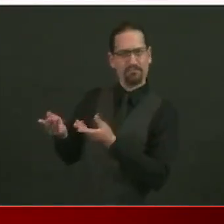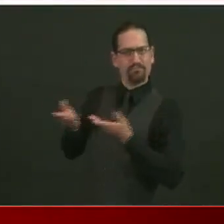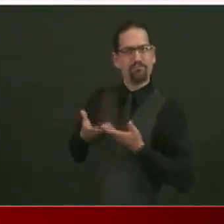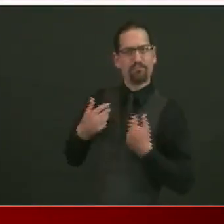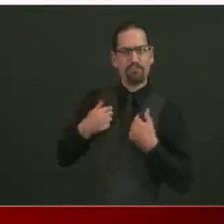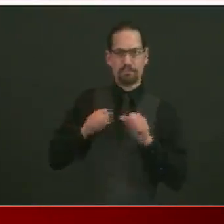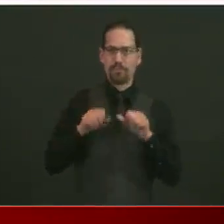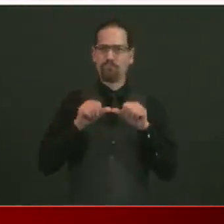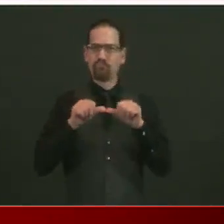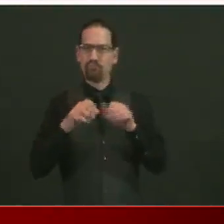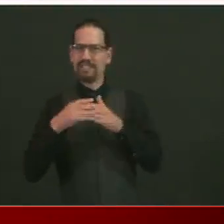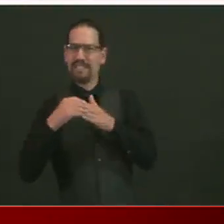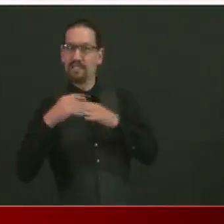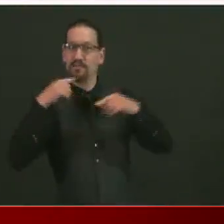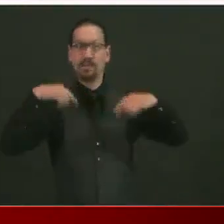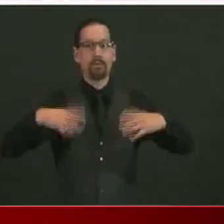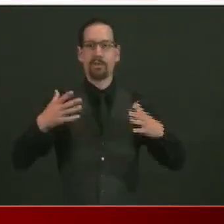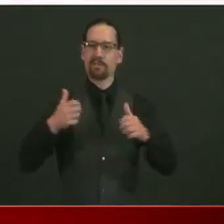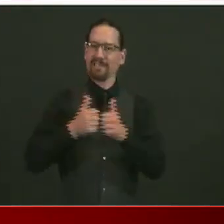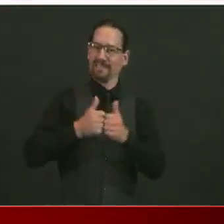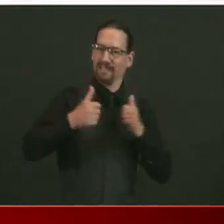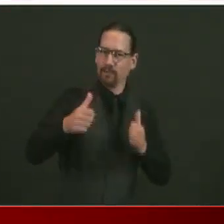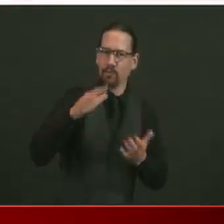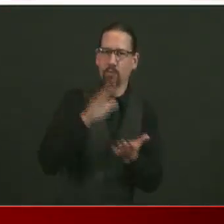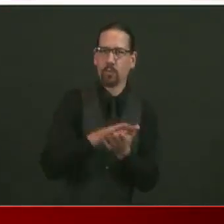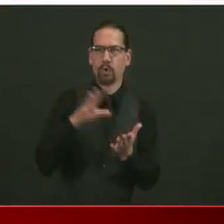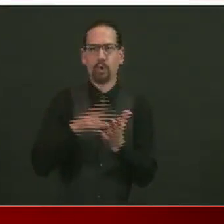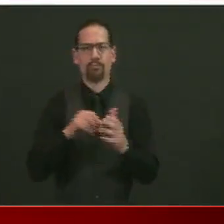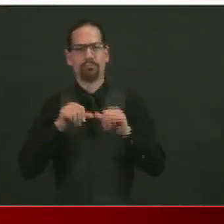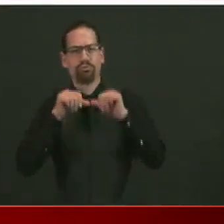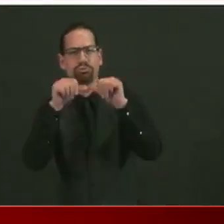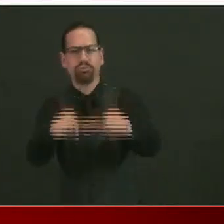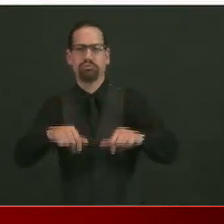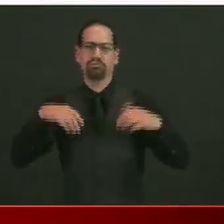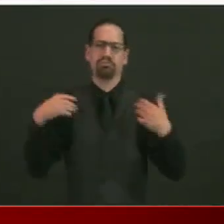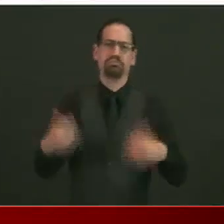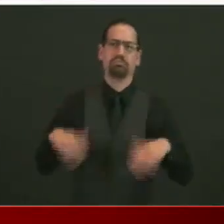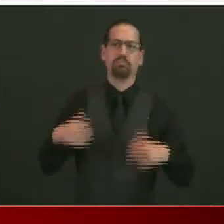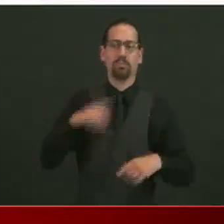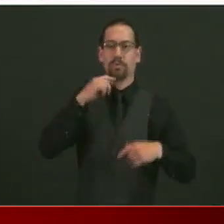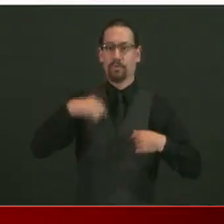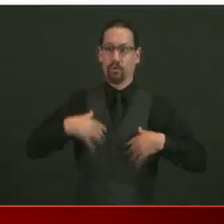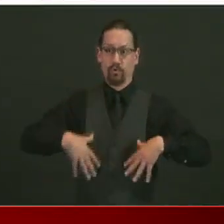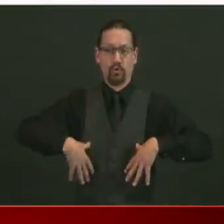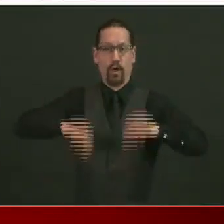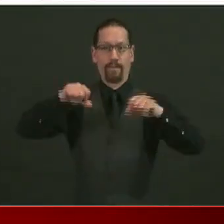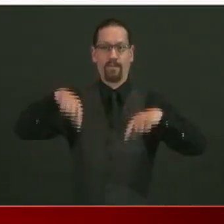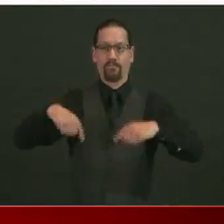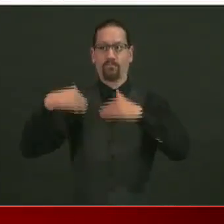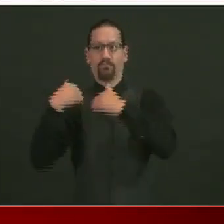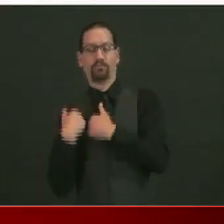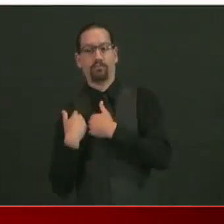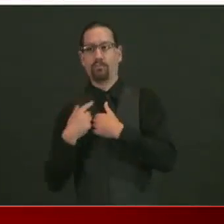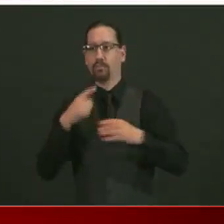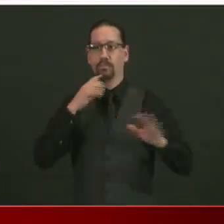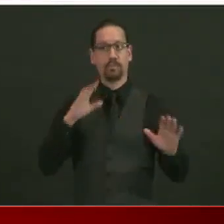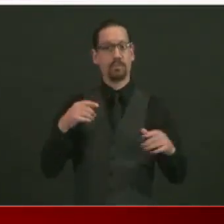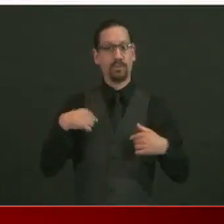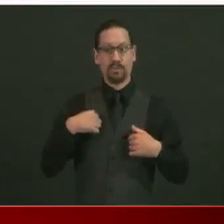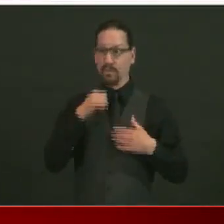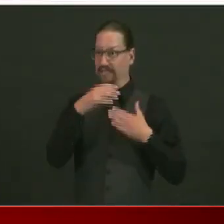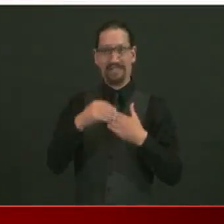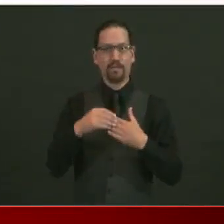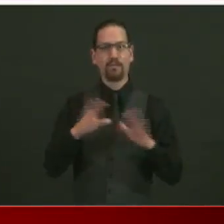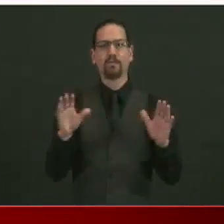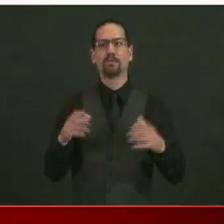enough, because when I took this role, we were not the leaders, and we are now. So I have to thank